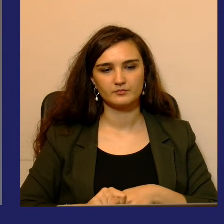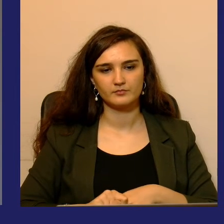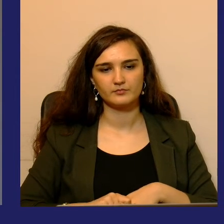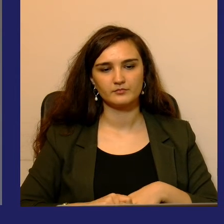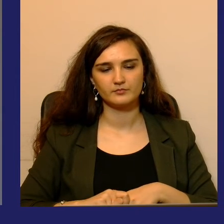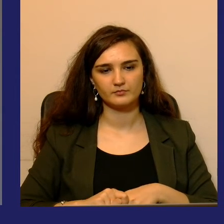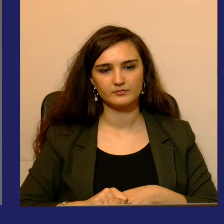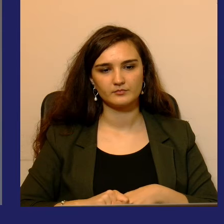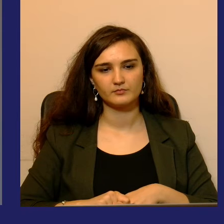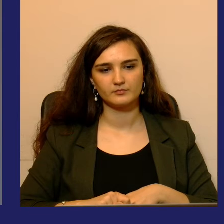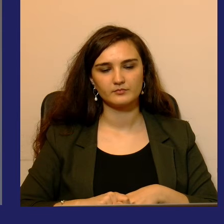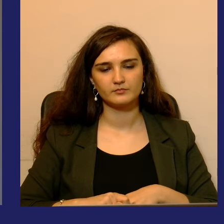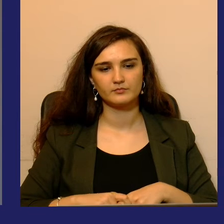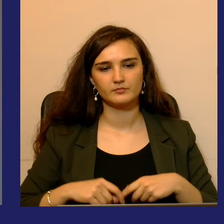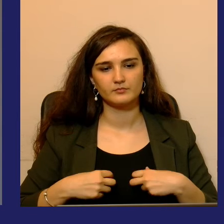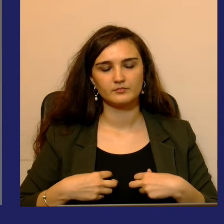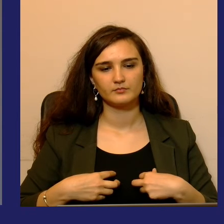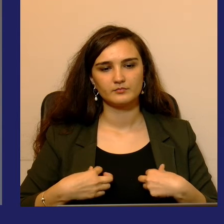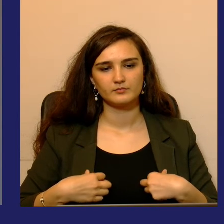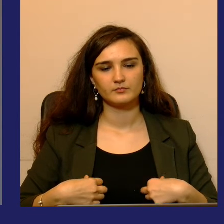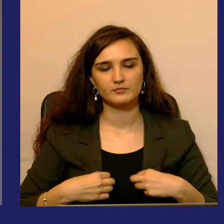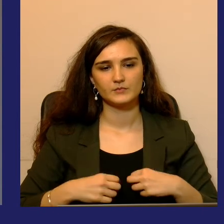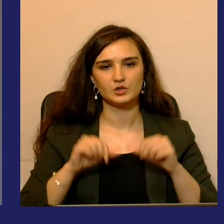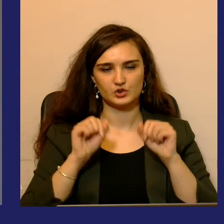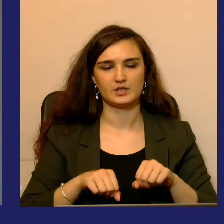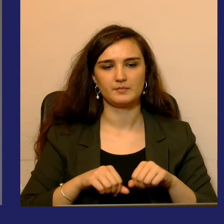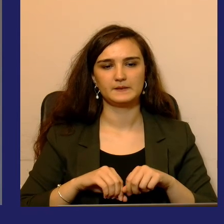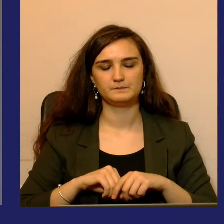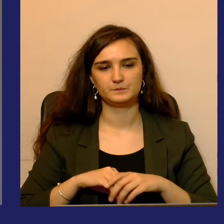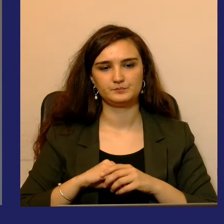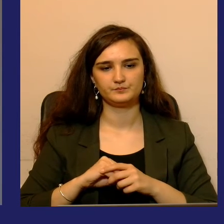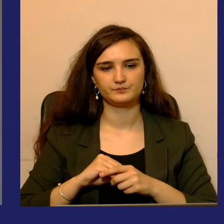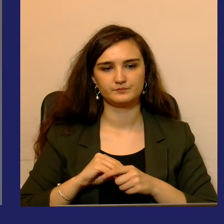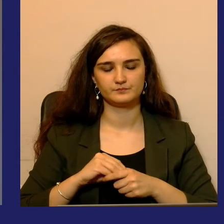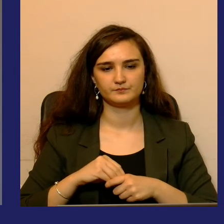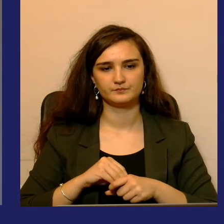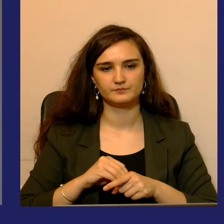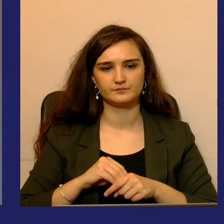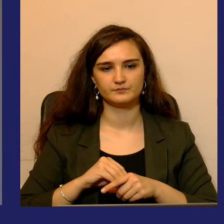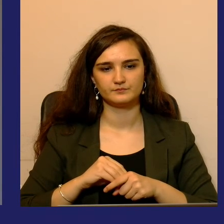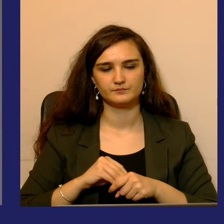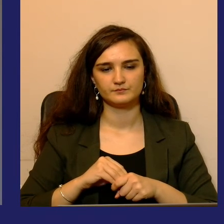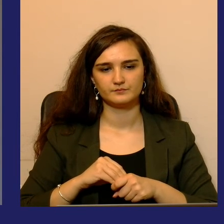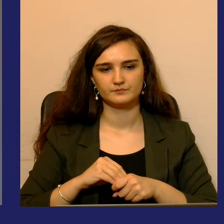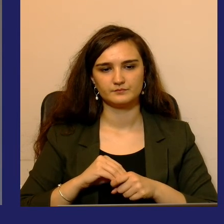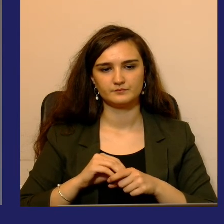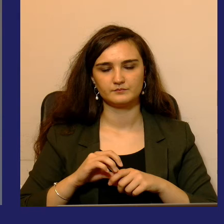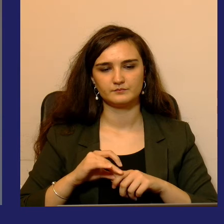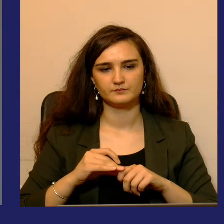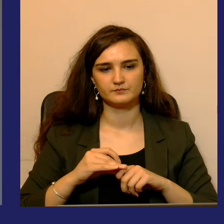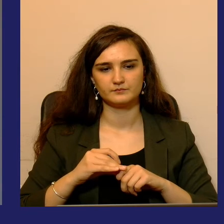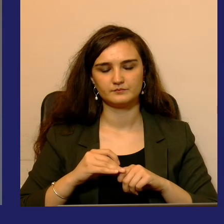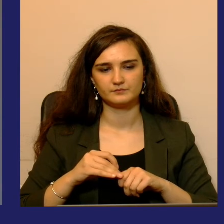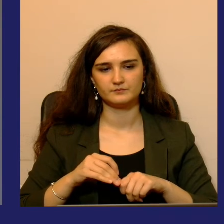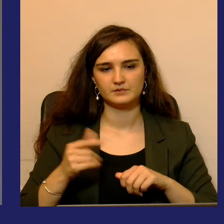election in the US is manipulate or influence less than 1% of votes in a geographically